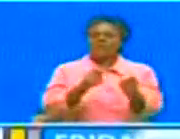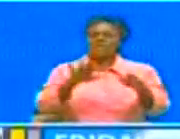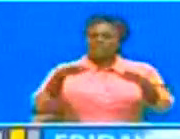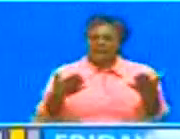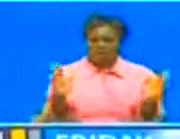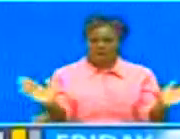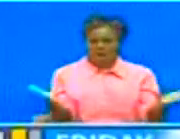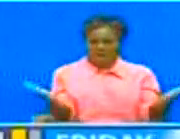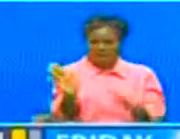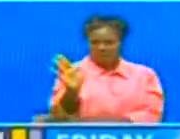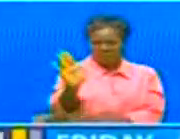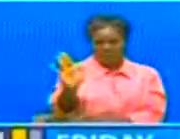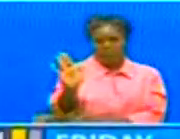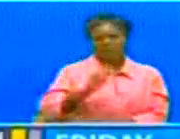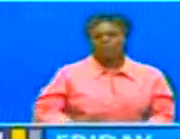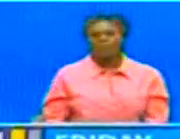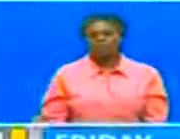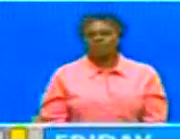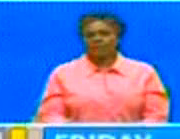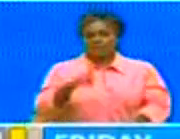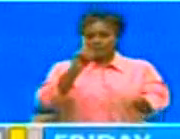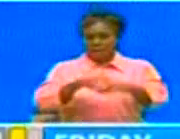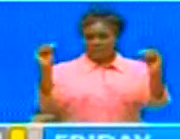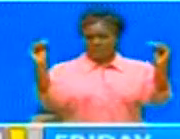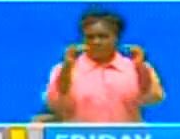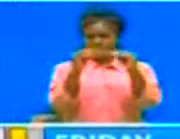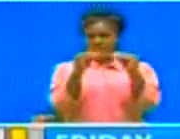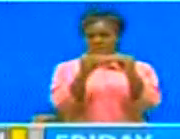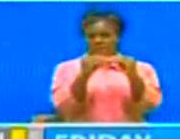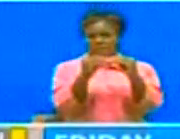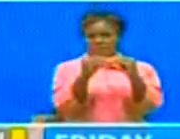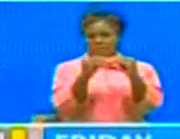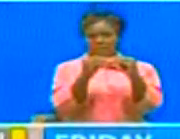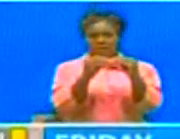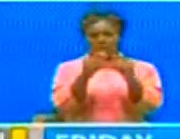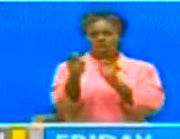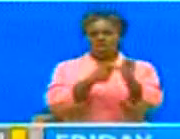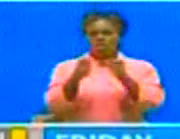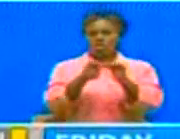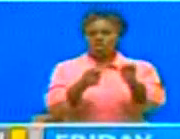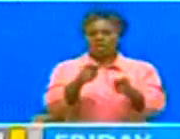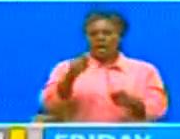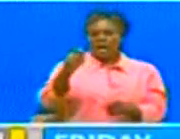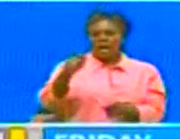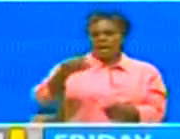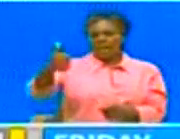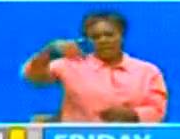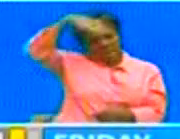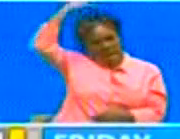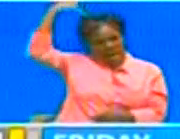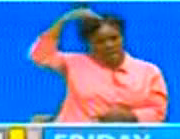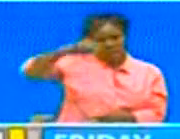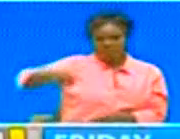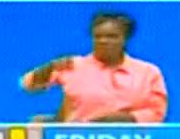affairs, the when you meet the ruler of Abu Dhabi, mm-hmm. you know,